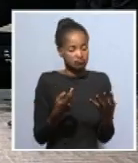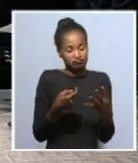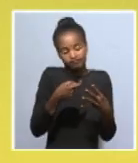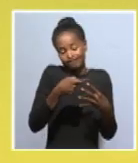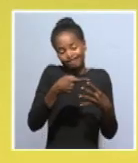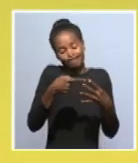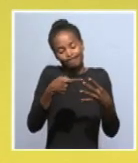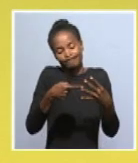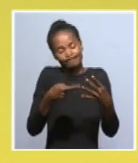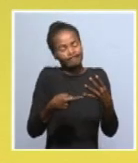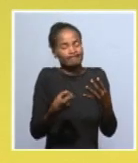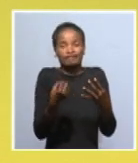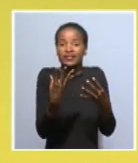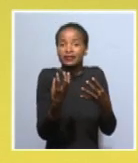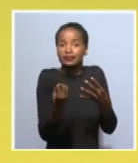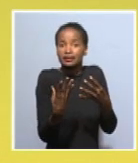factors.